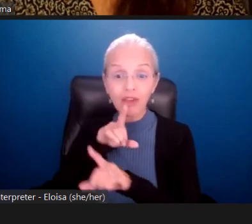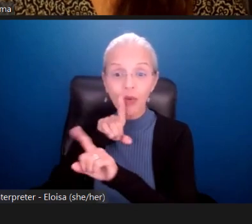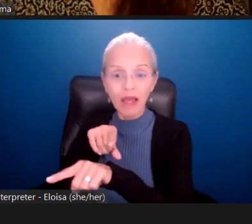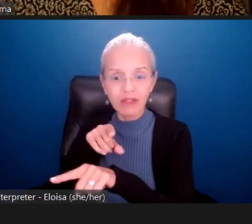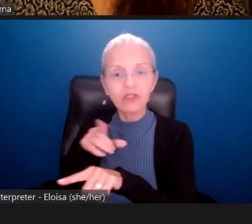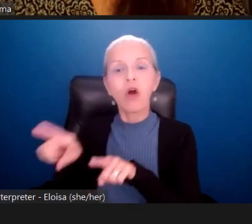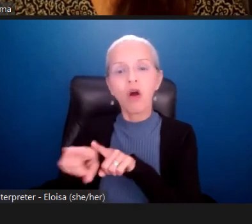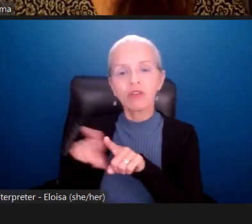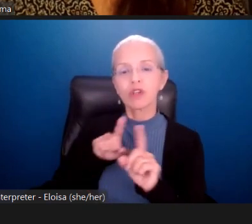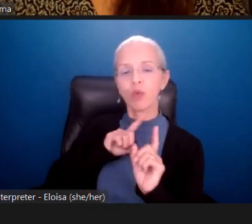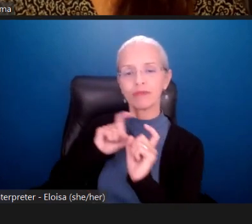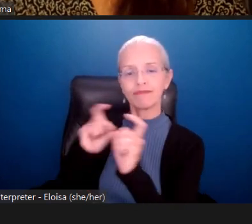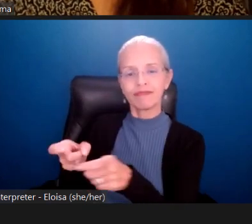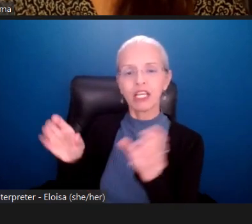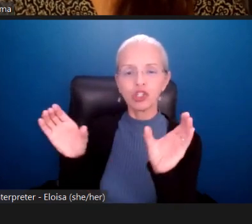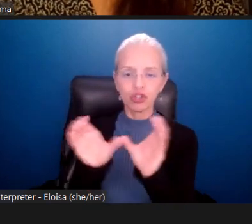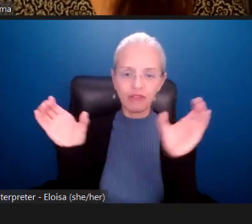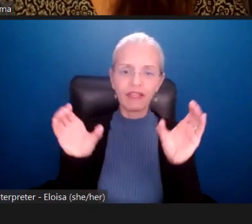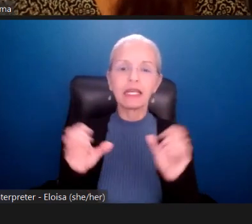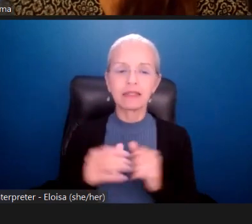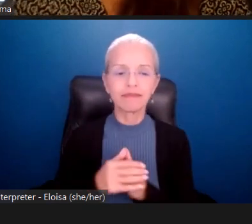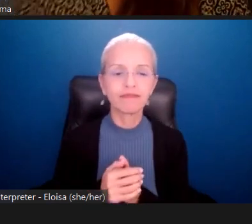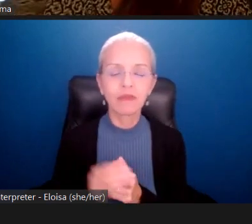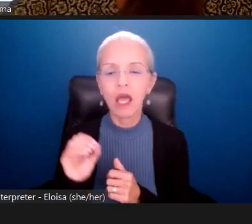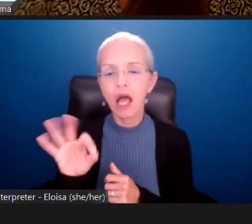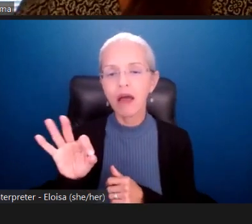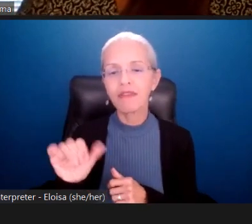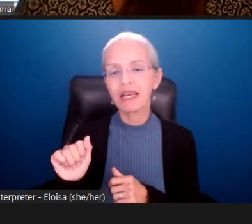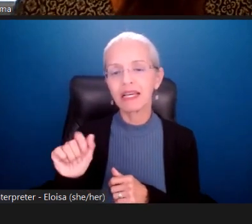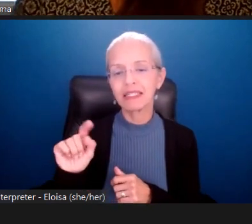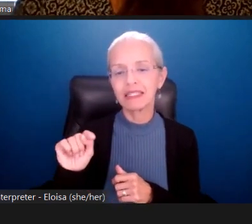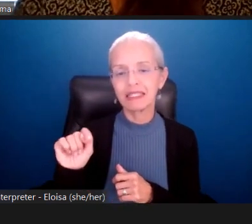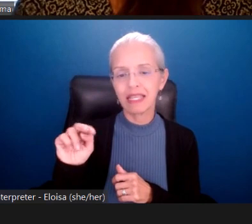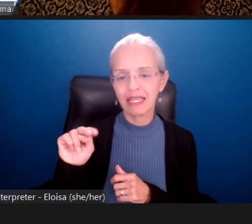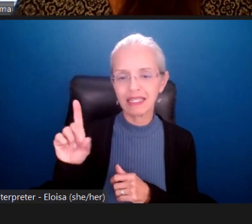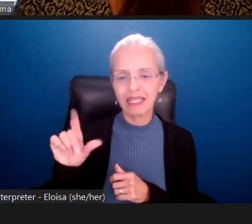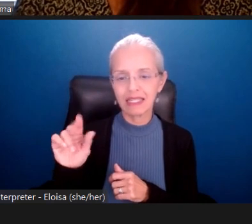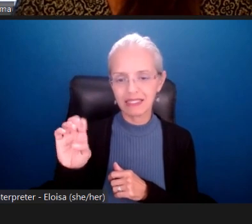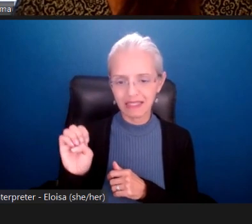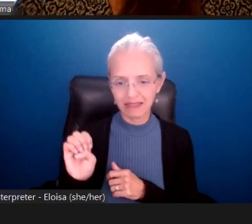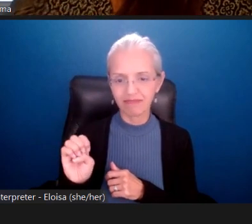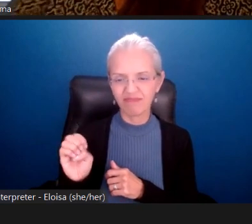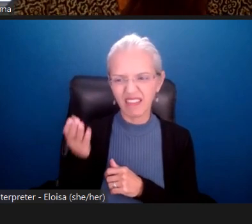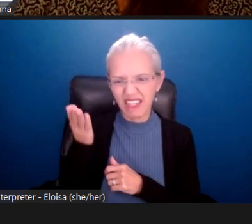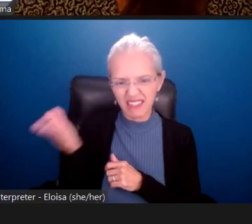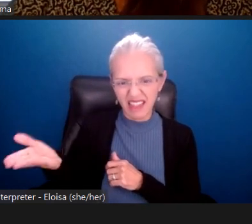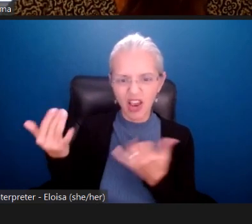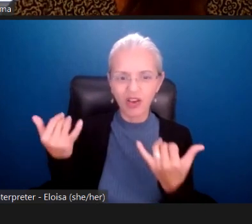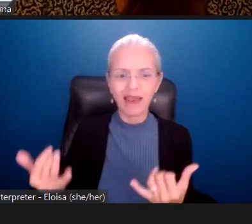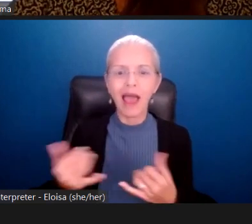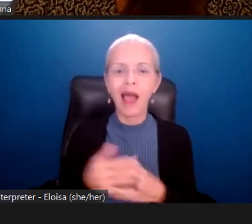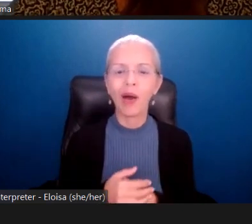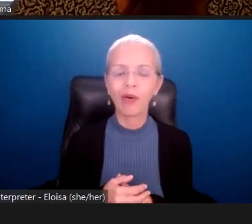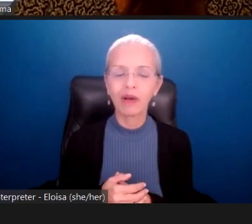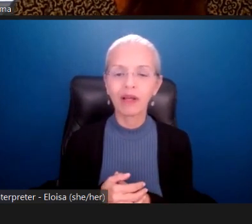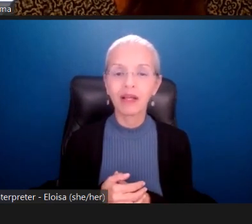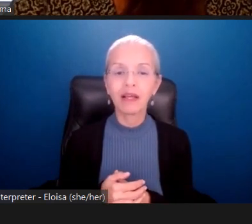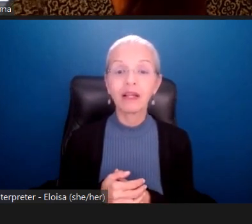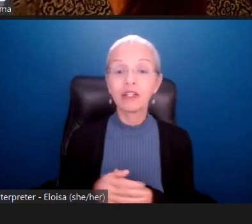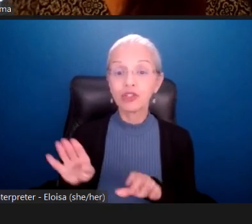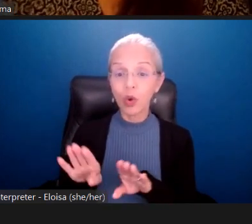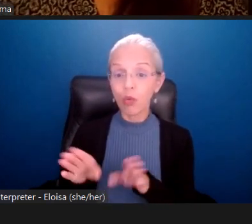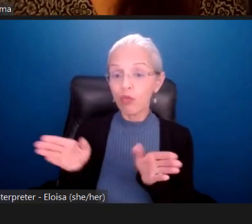of attendance. So that is in the chat field now. We'll go ahead and leave the room open for a